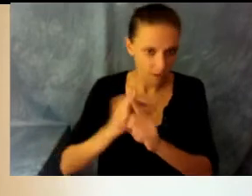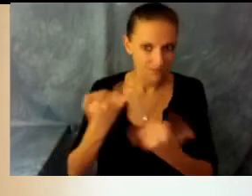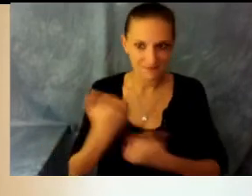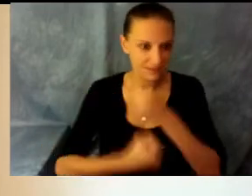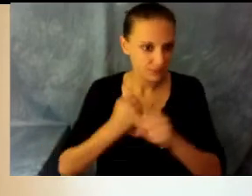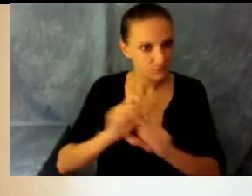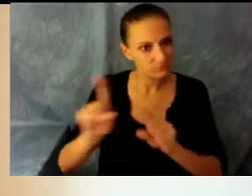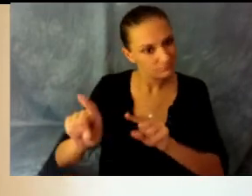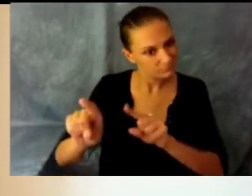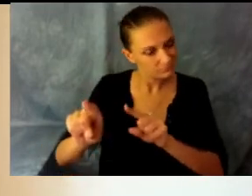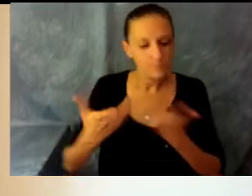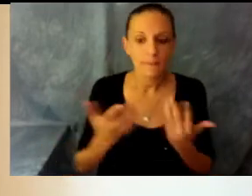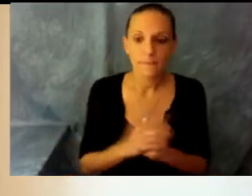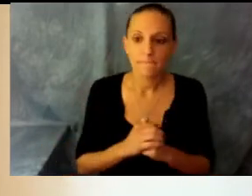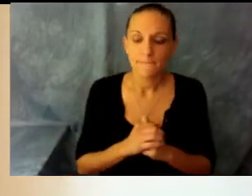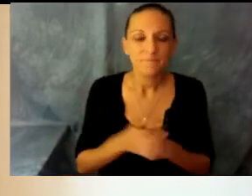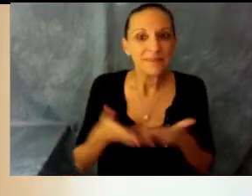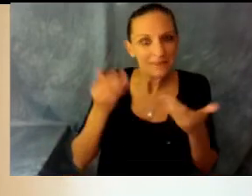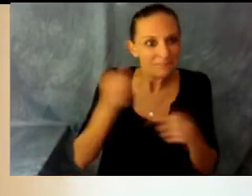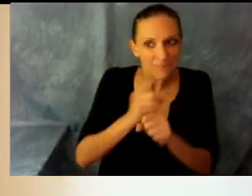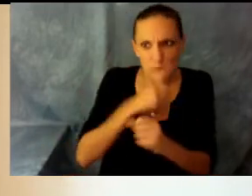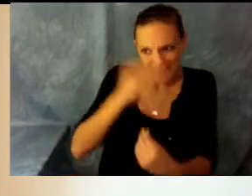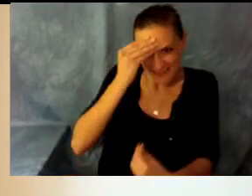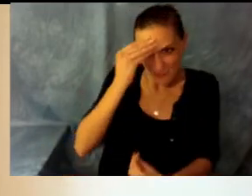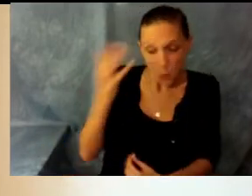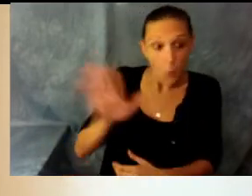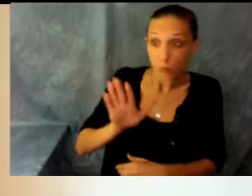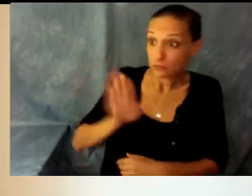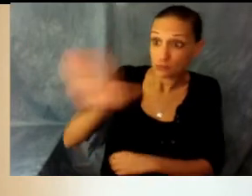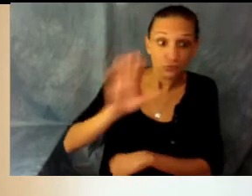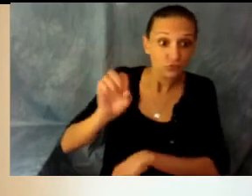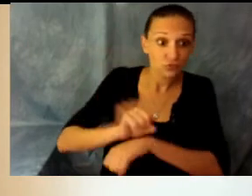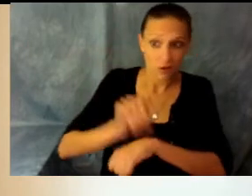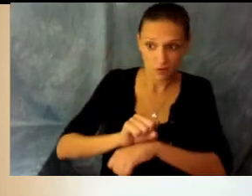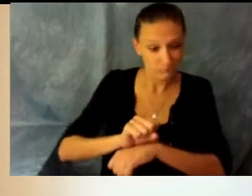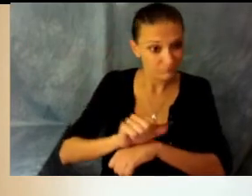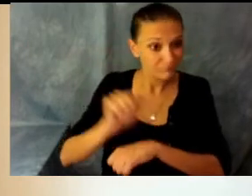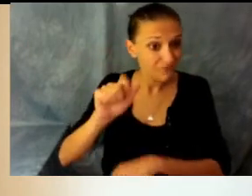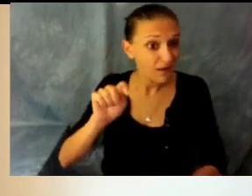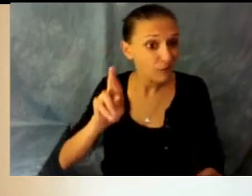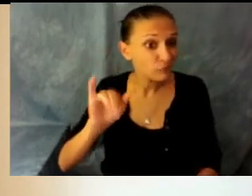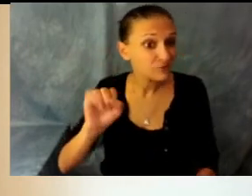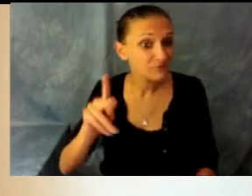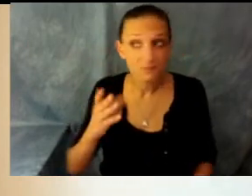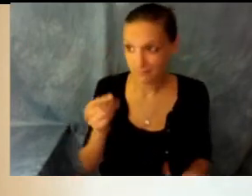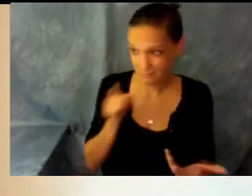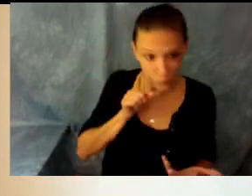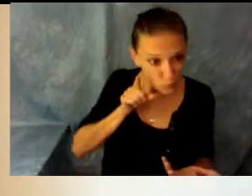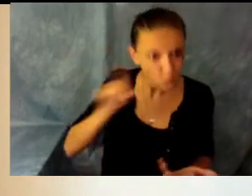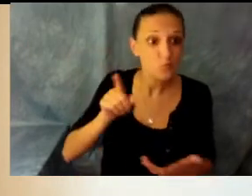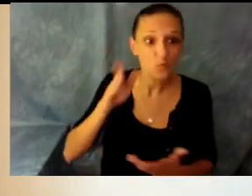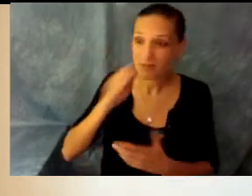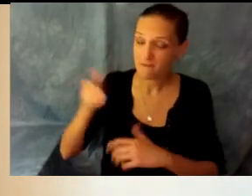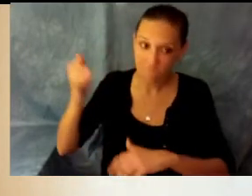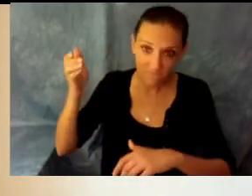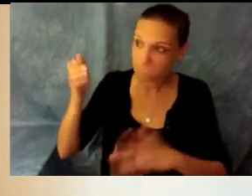and letting them know that their jobs are on the line, and that you will be a force to be reckoned